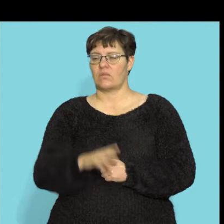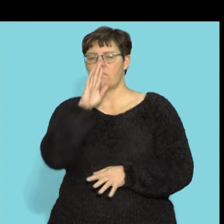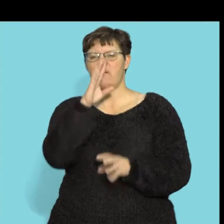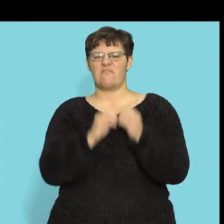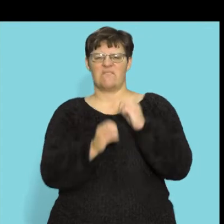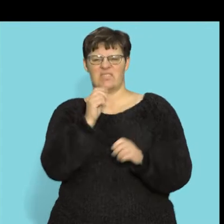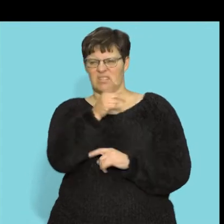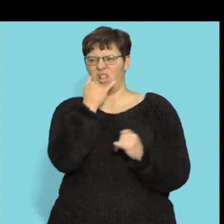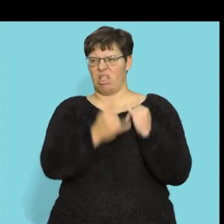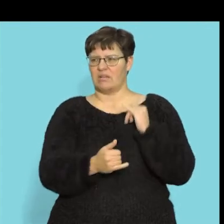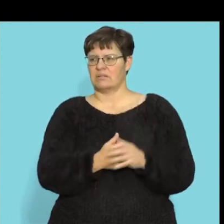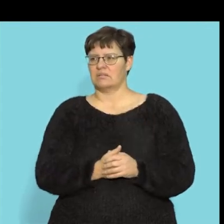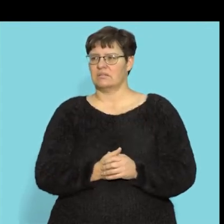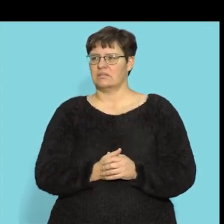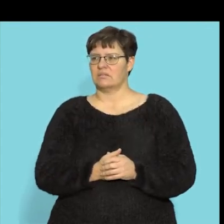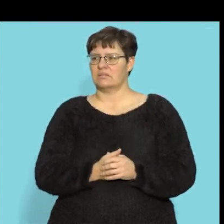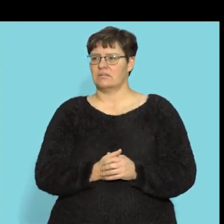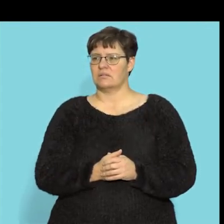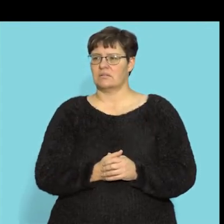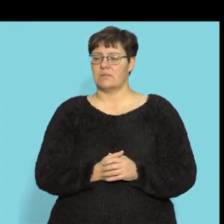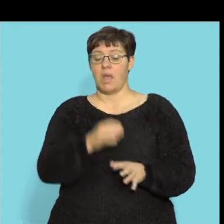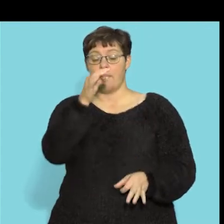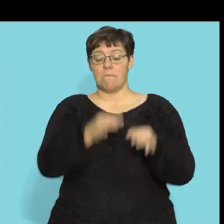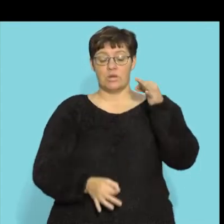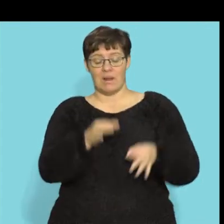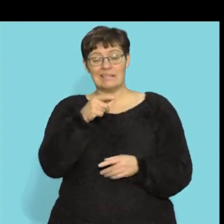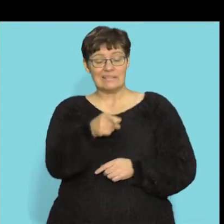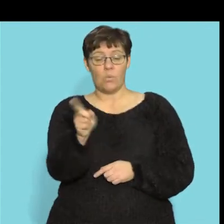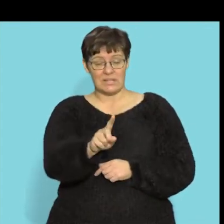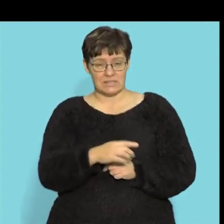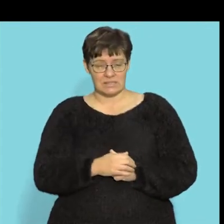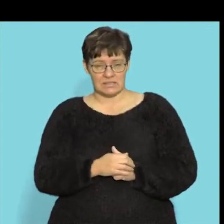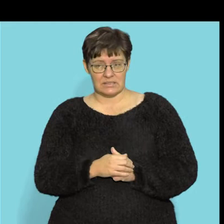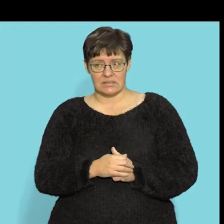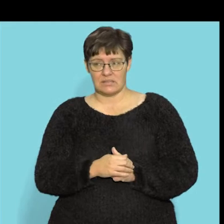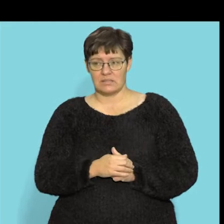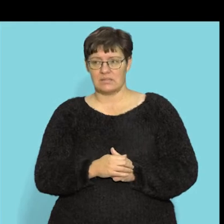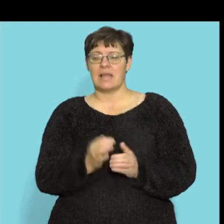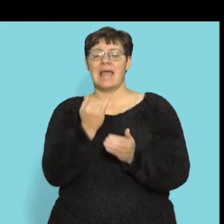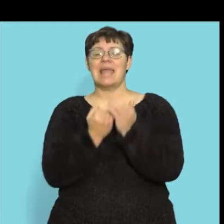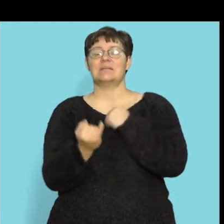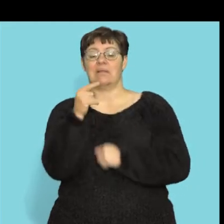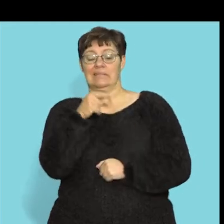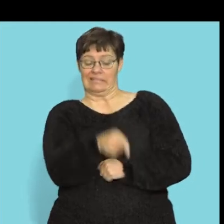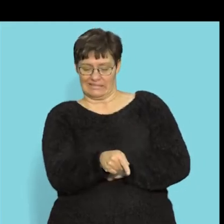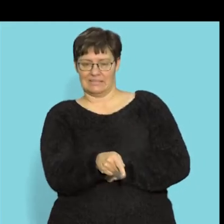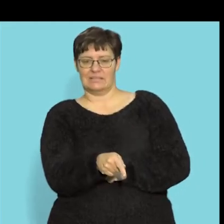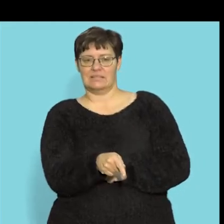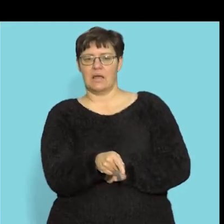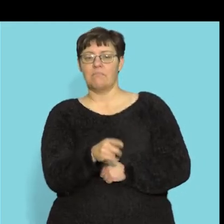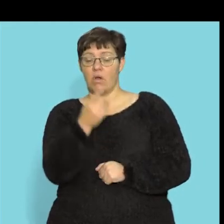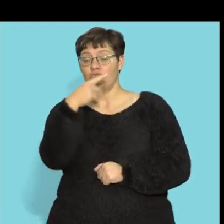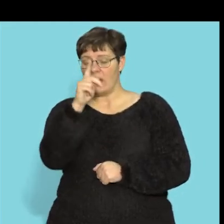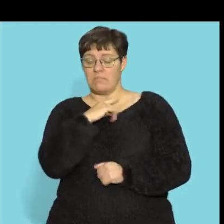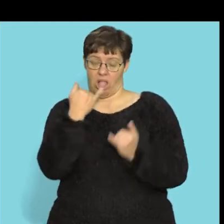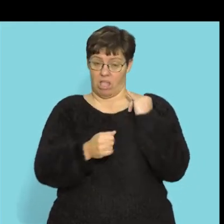to rectify that, okay? What we manipulate is actually the independent variable.